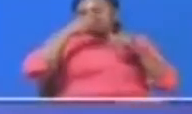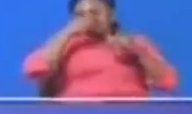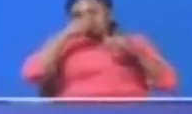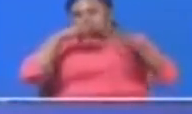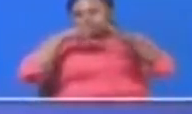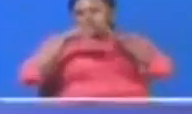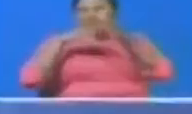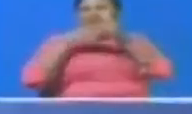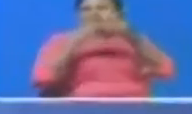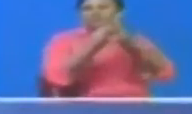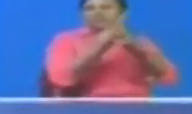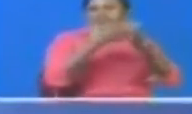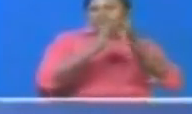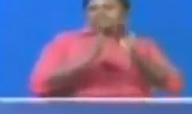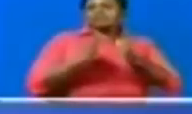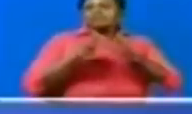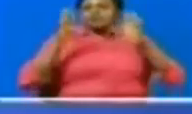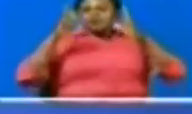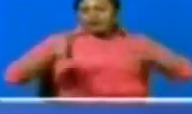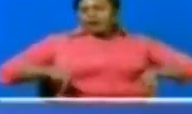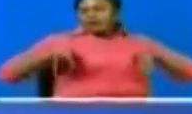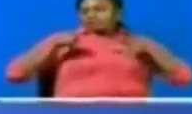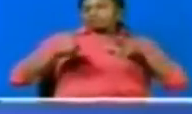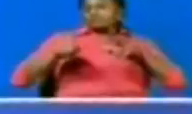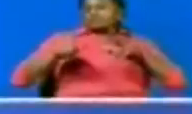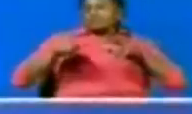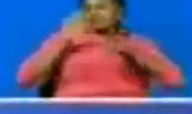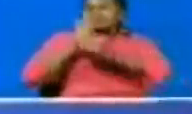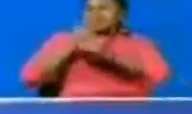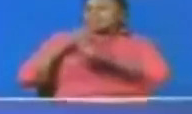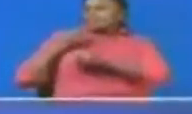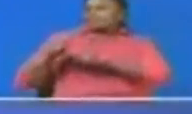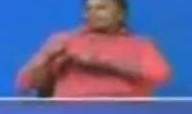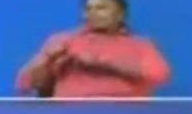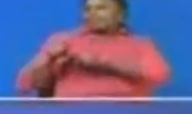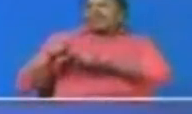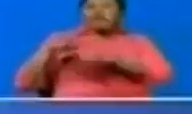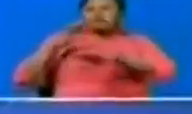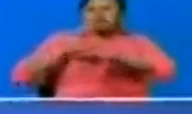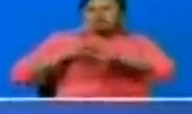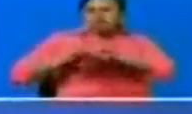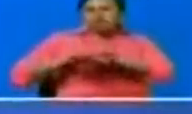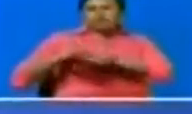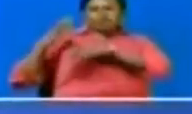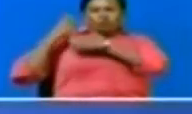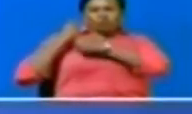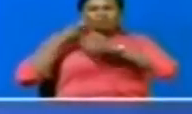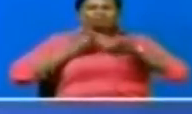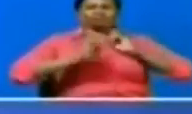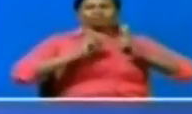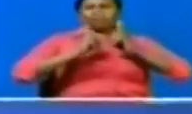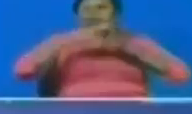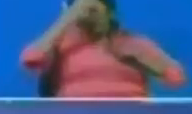leaders to celebrate the life of hurdler Bett, who was described by many as a team player, committed athlete,